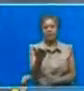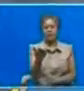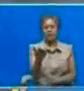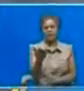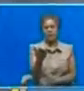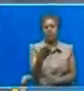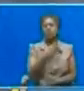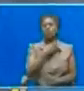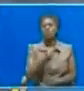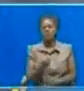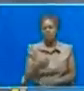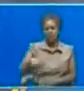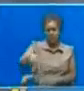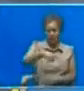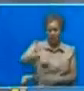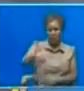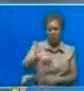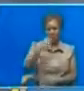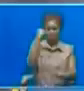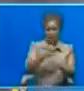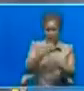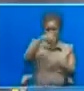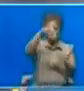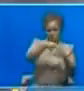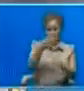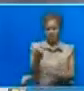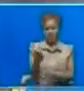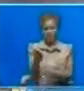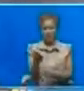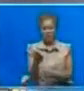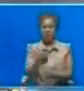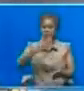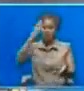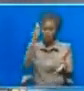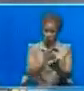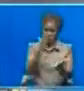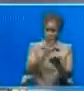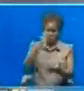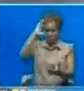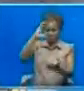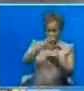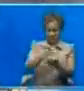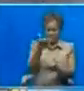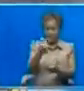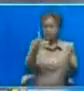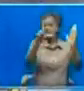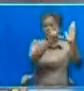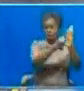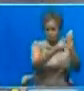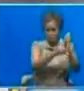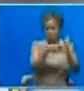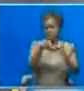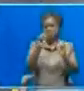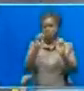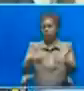if you may wish, our operations manual. And really, if you believe in the fidelity of the law, you should